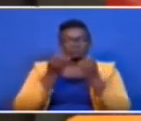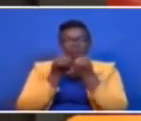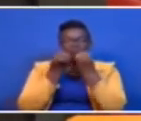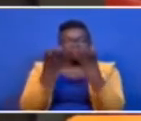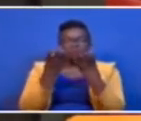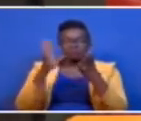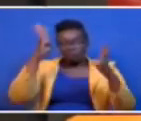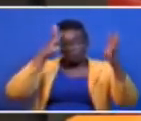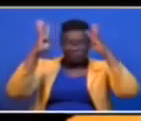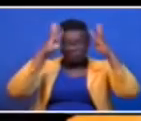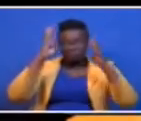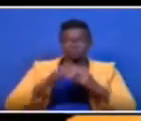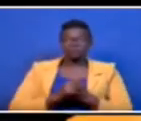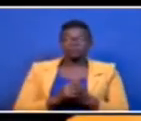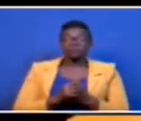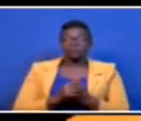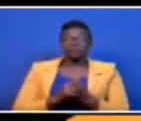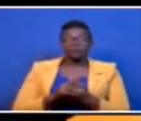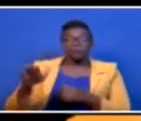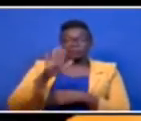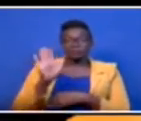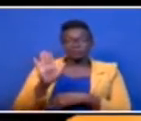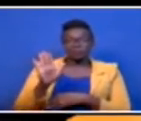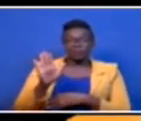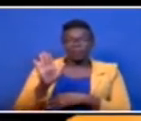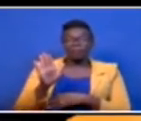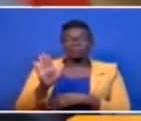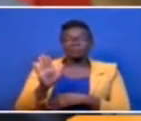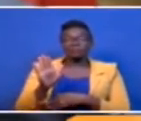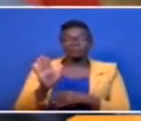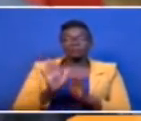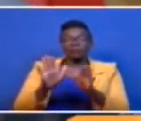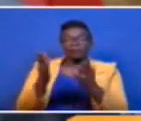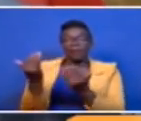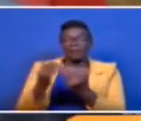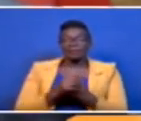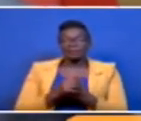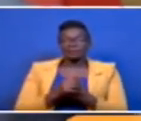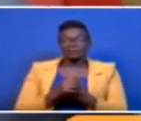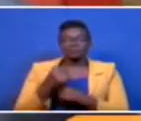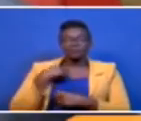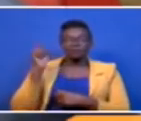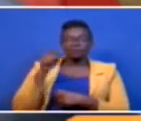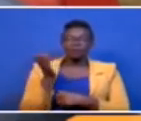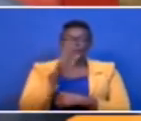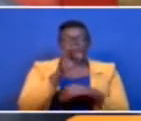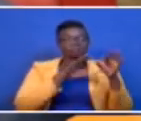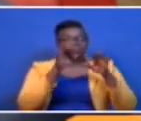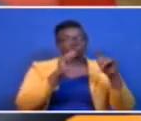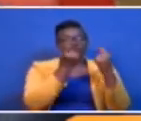and Innovation. His presence least expected. I now have to go and explain to the rest of my